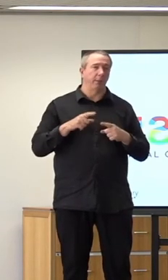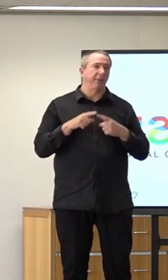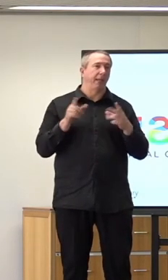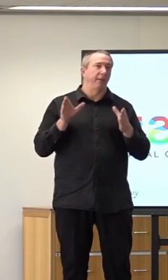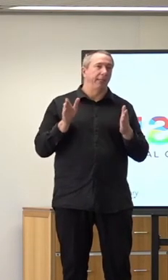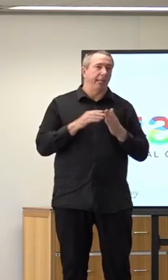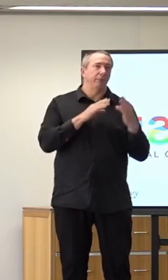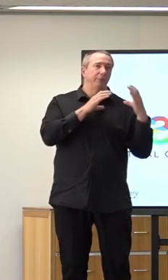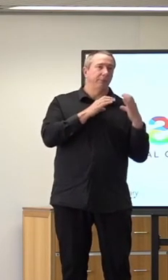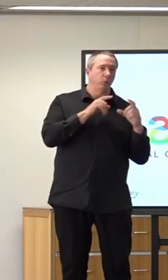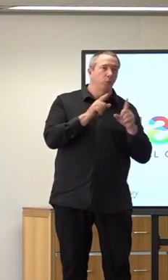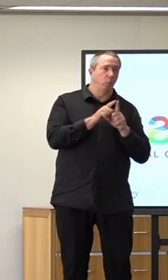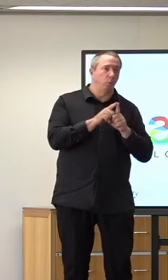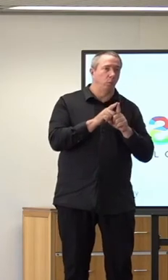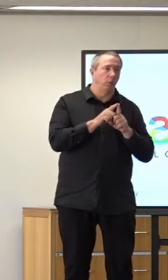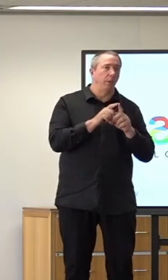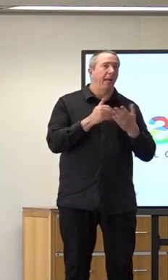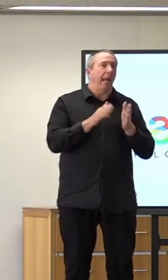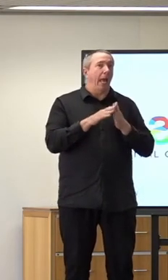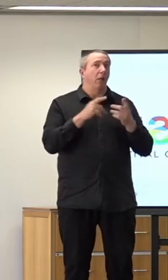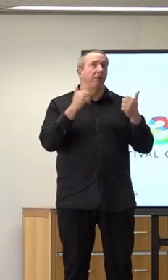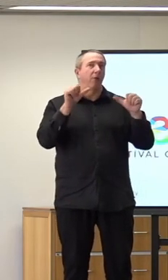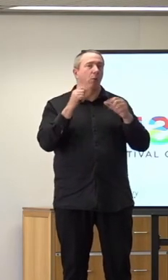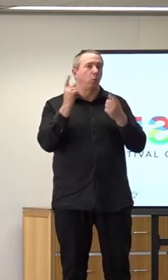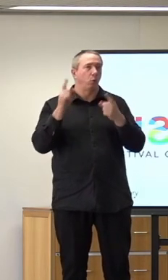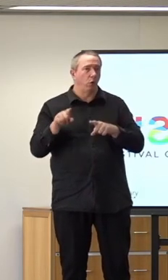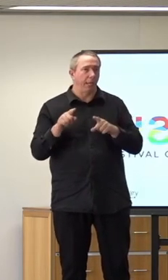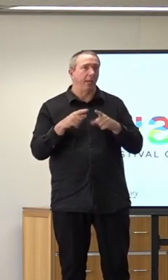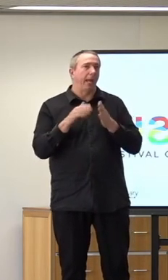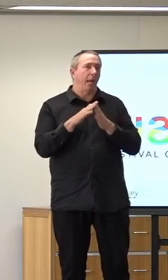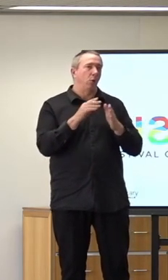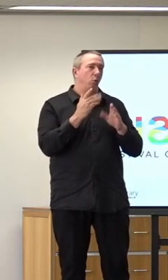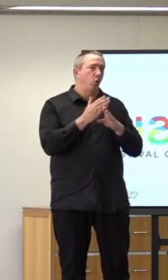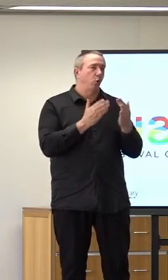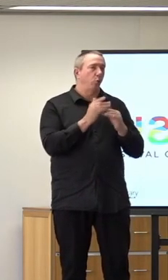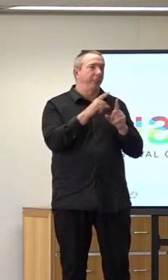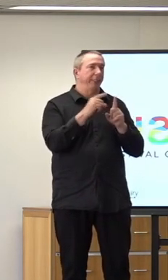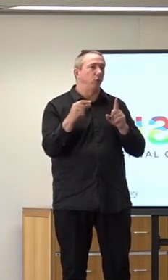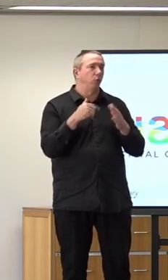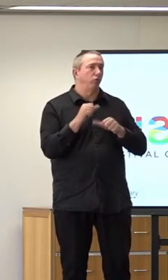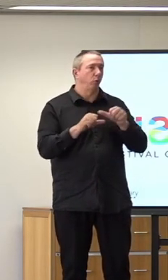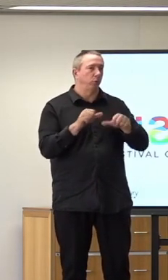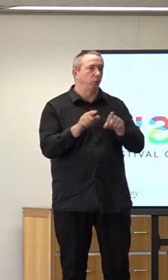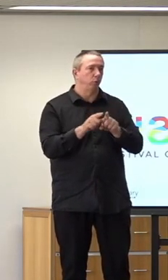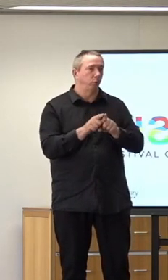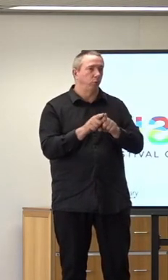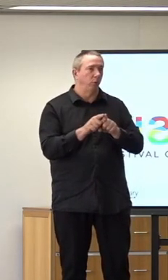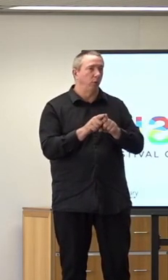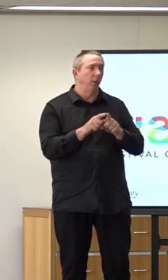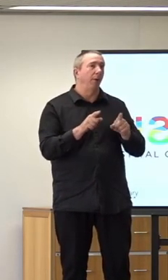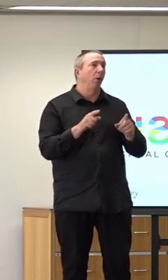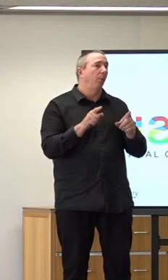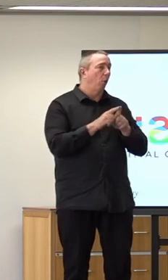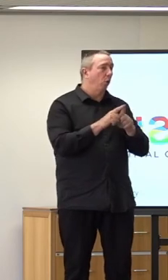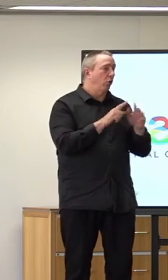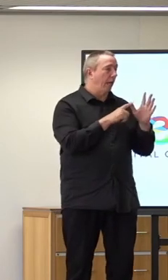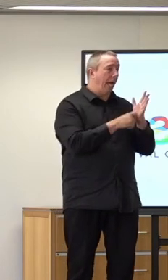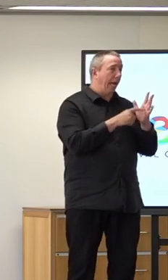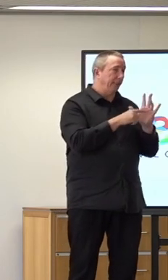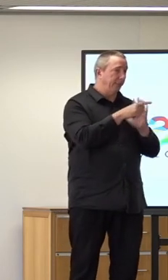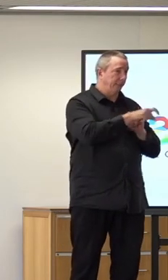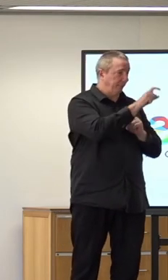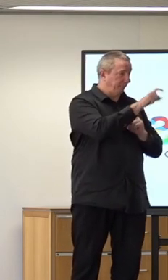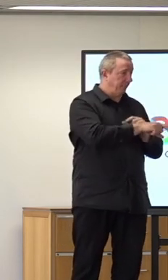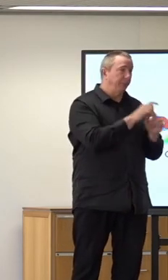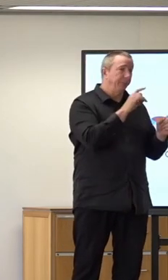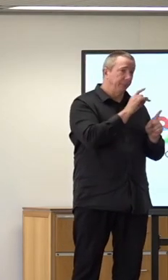for how that works and how that commissioning process works, and also how we can have artists involved at every stage of the gallery and every part of the gallery's